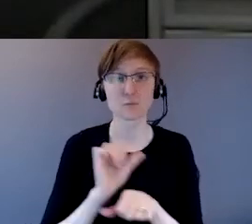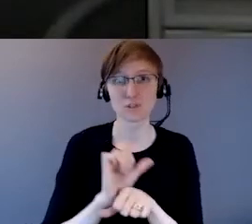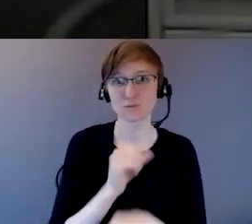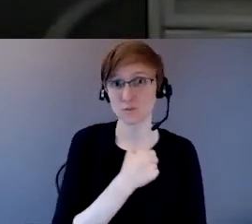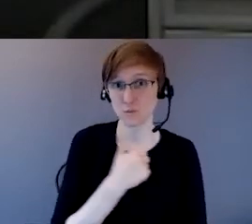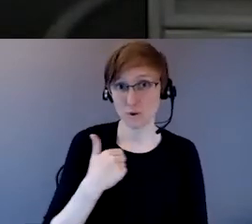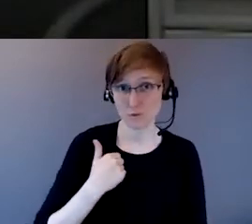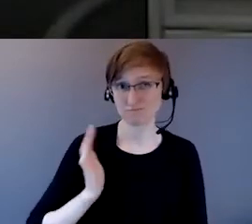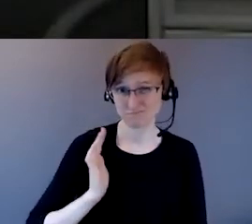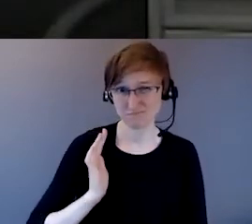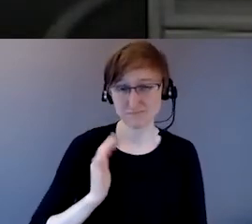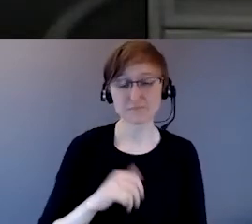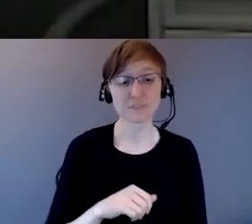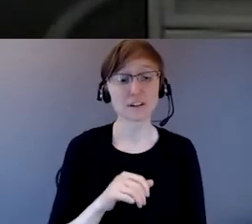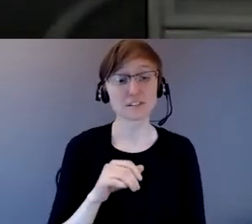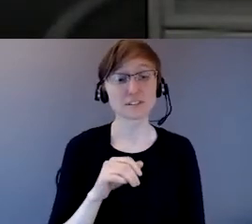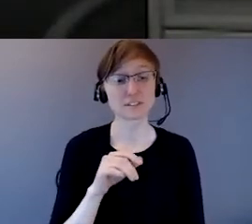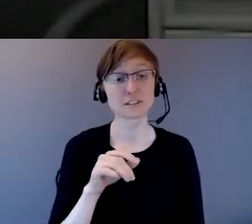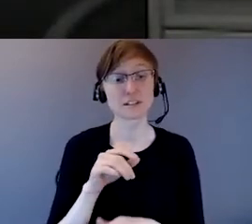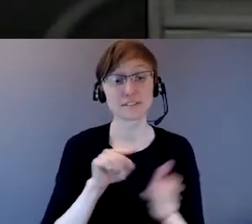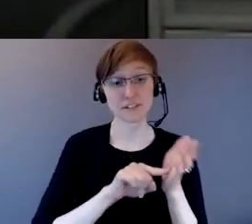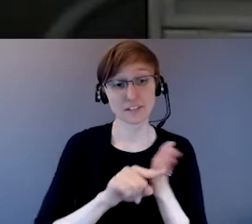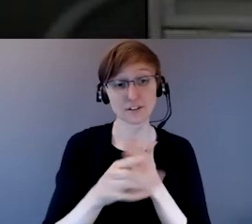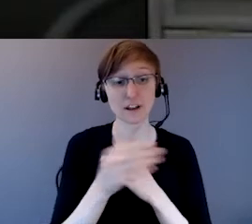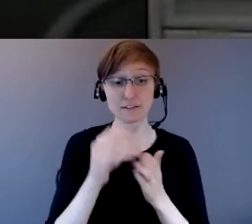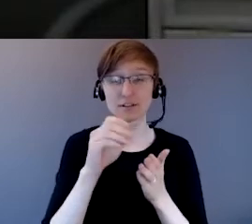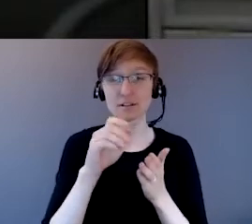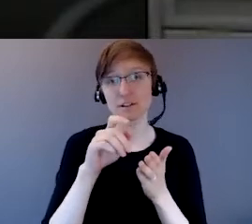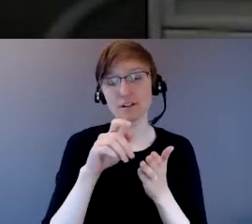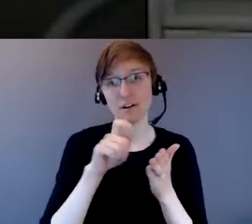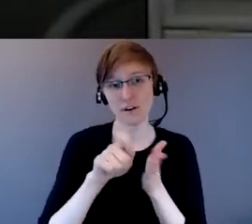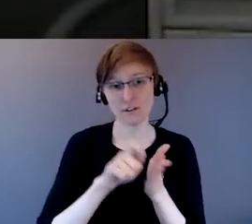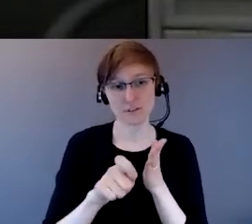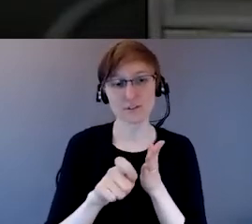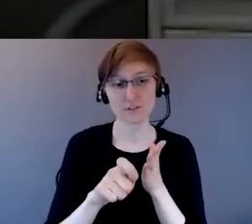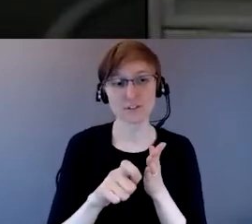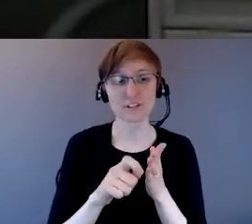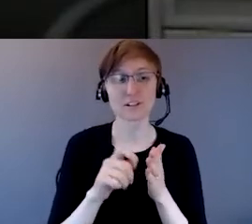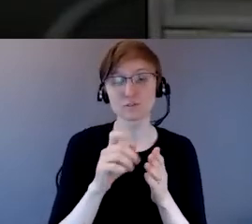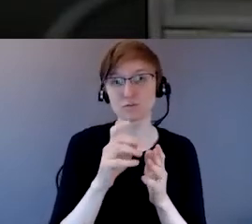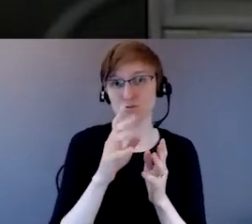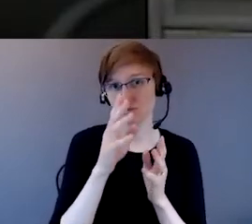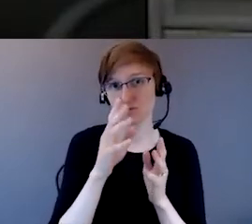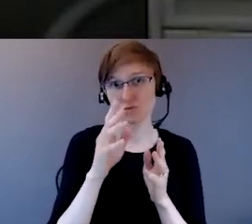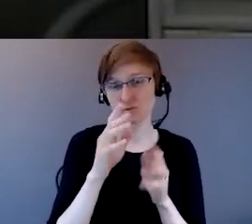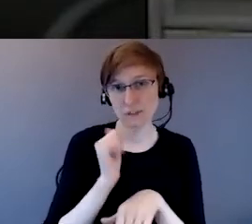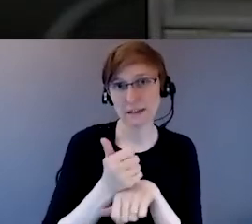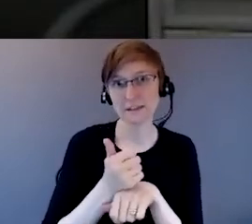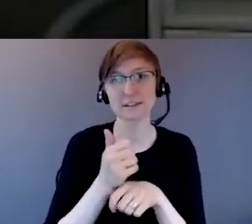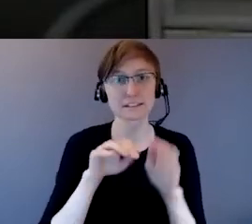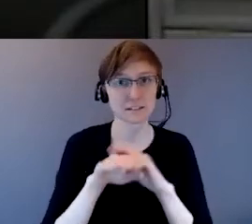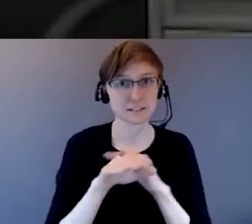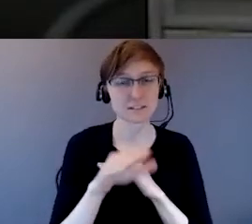and co-author of Creating a Culture of Accessibility in the Sciences, a book based on his groundbreaking work on access to science within